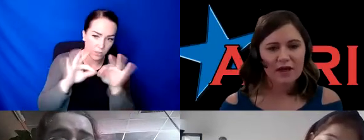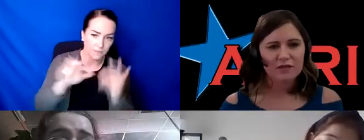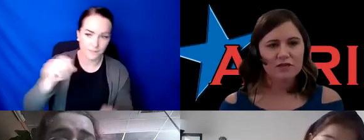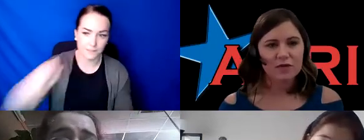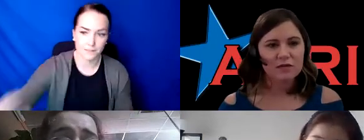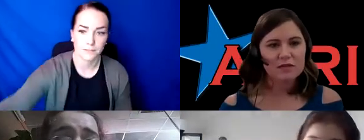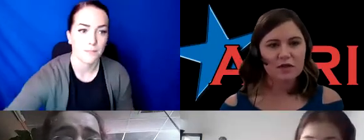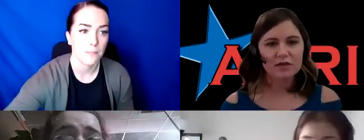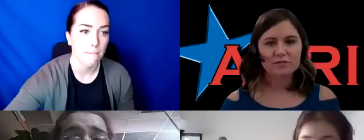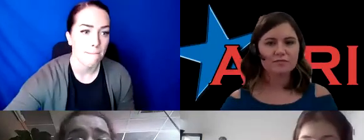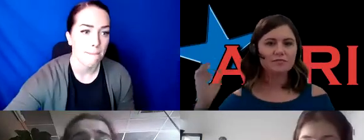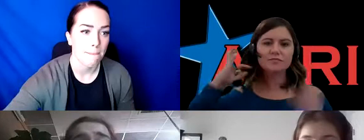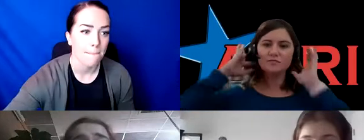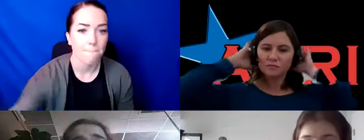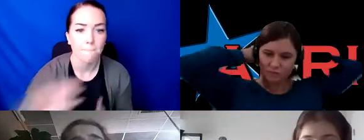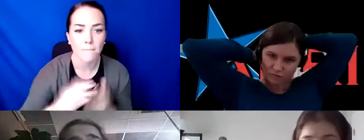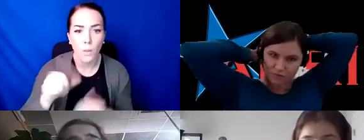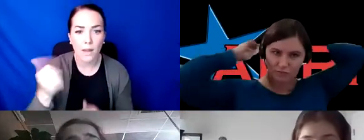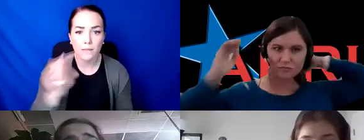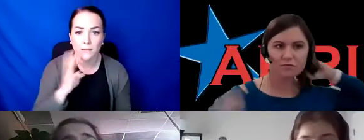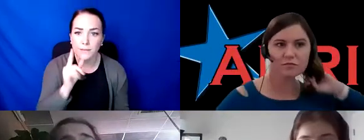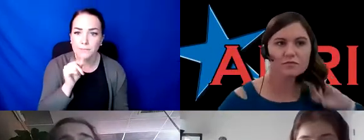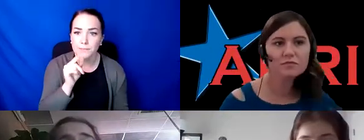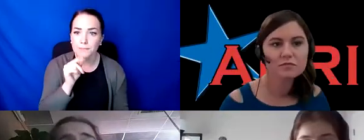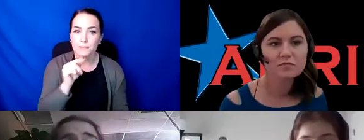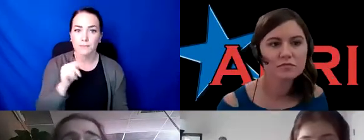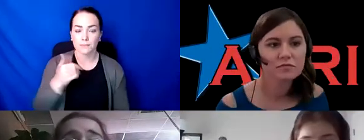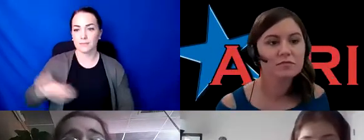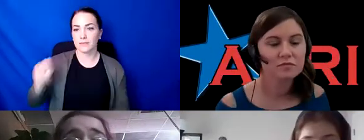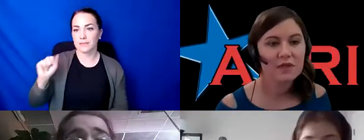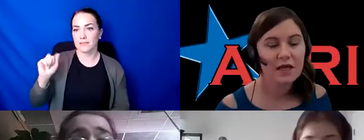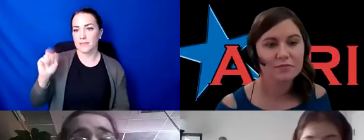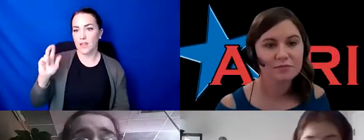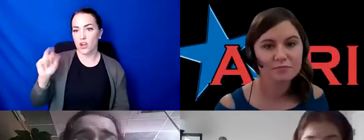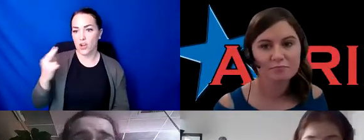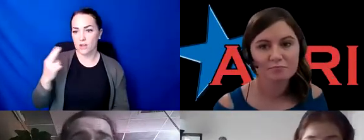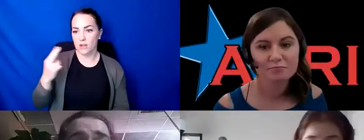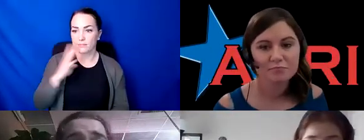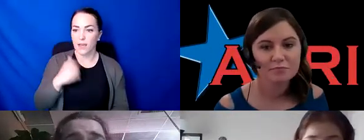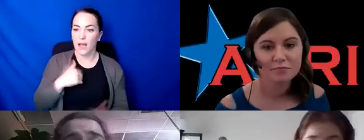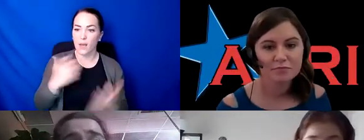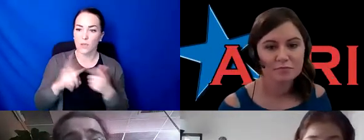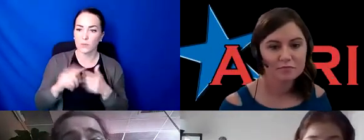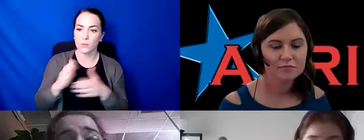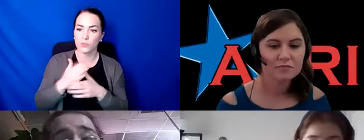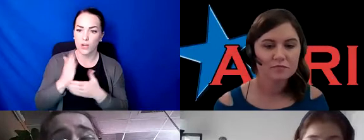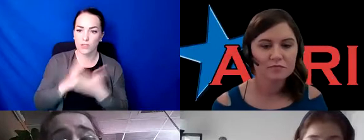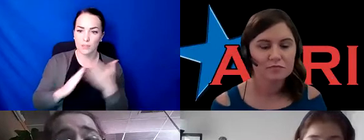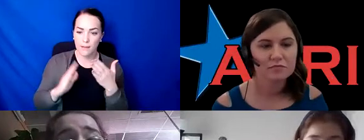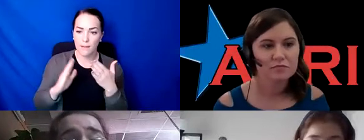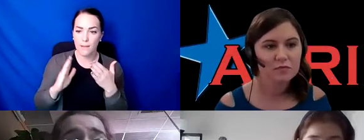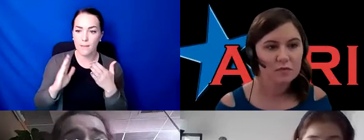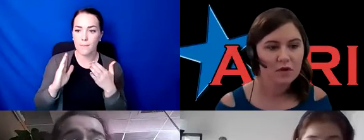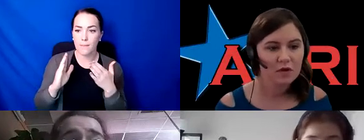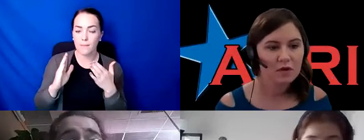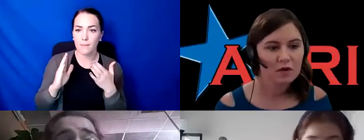go ahead, somebody else was talking. I was going to share something. Yeah. So what, like I said earlier, I kind of